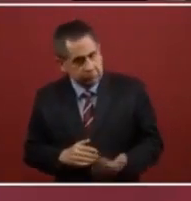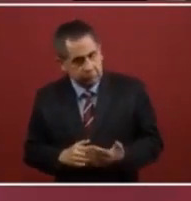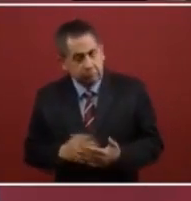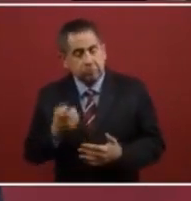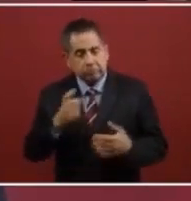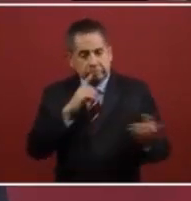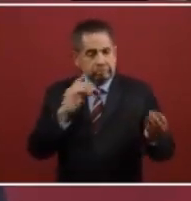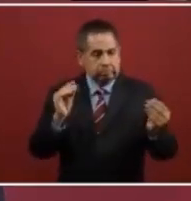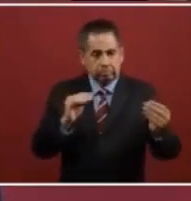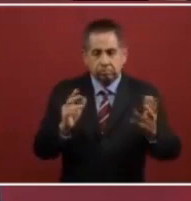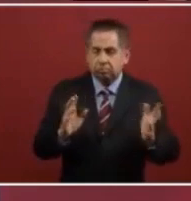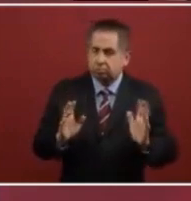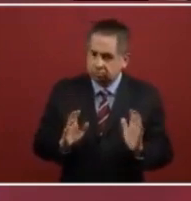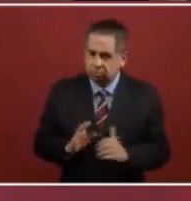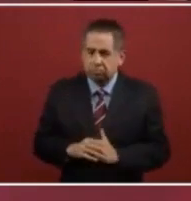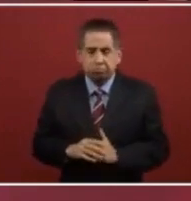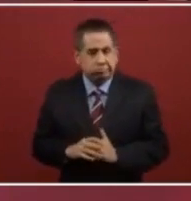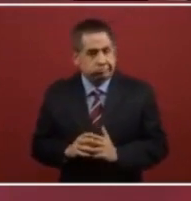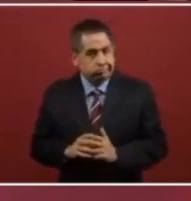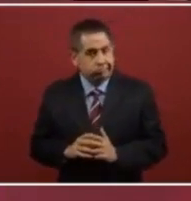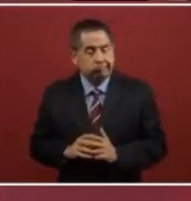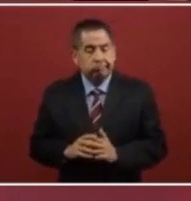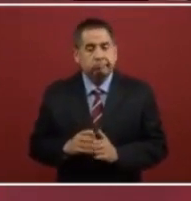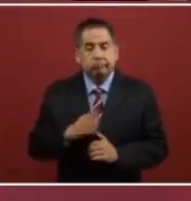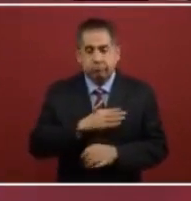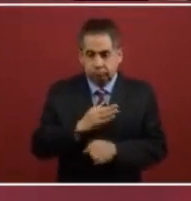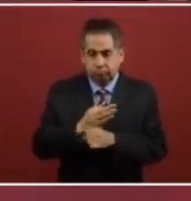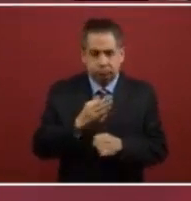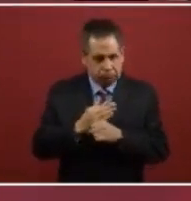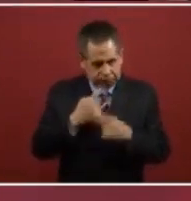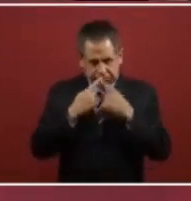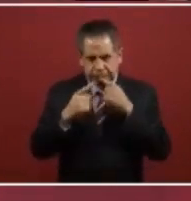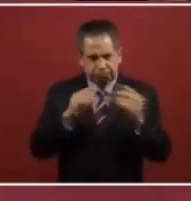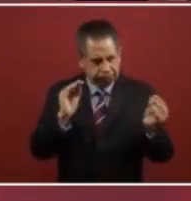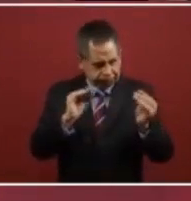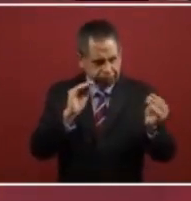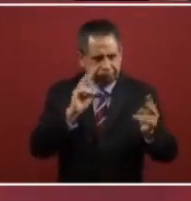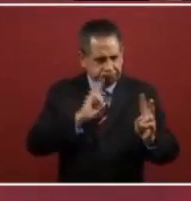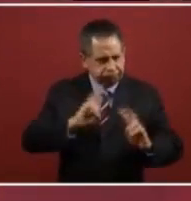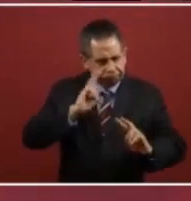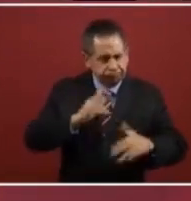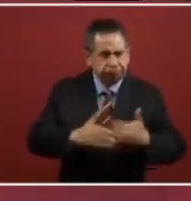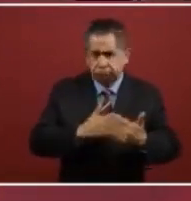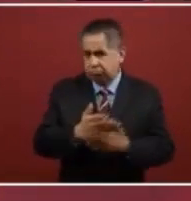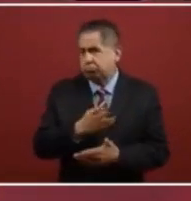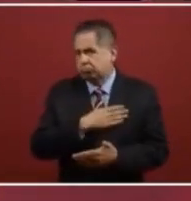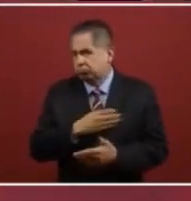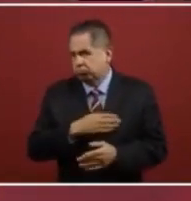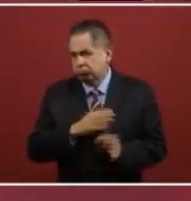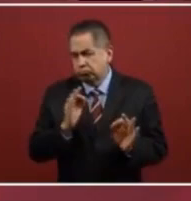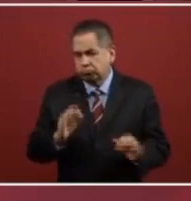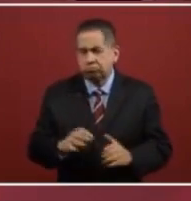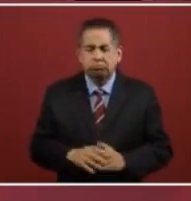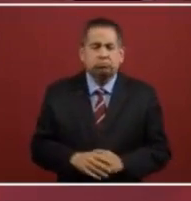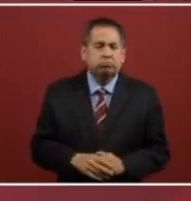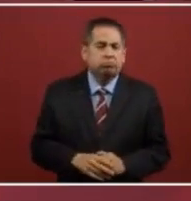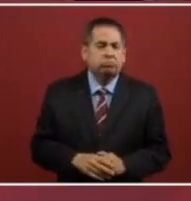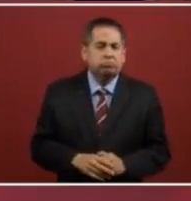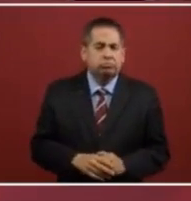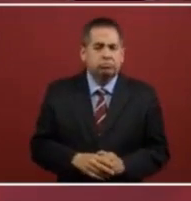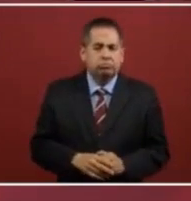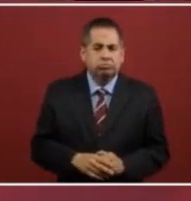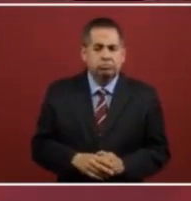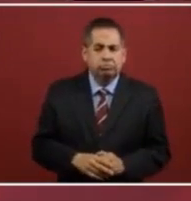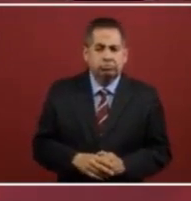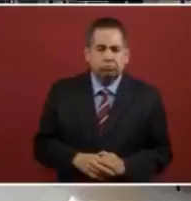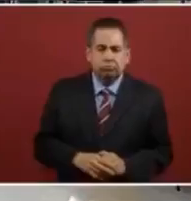debate. Qué bien 600,000, that's que se está tratando este asunto. $30,000 a month. And that, Entonces, de acuerdo